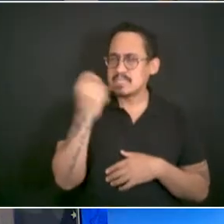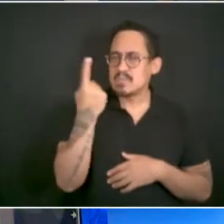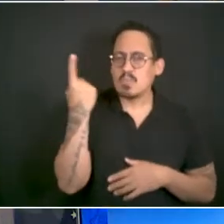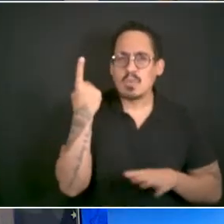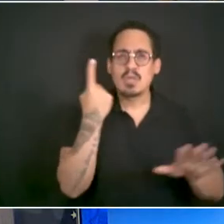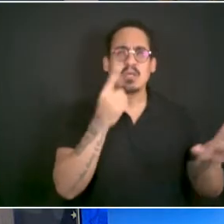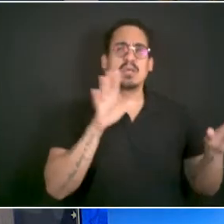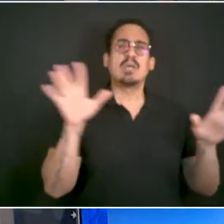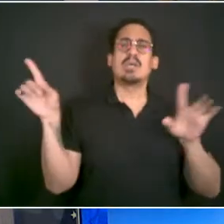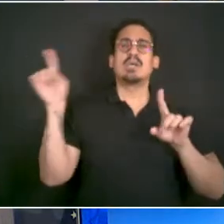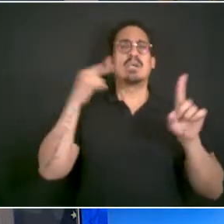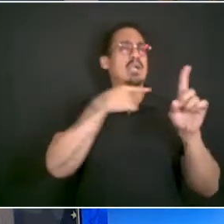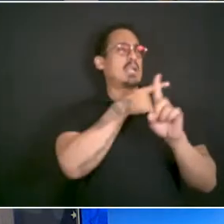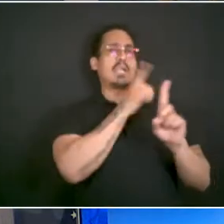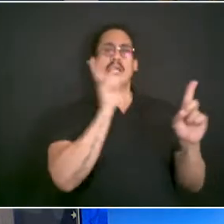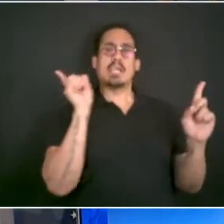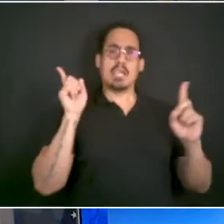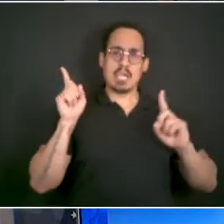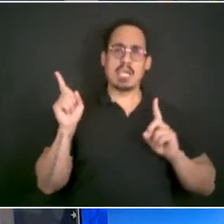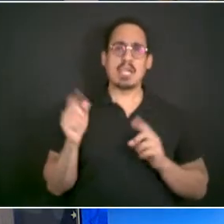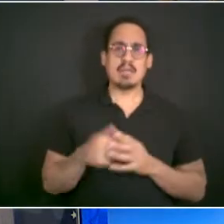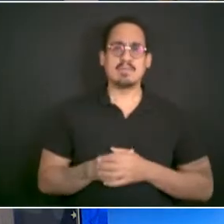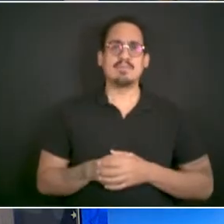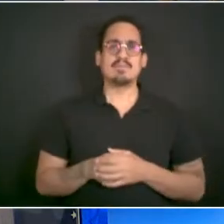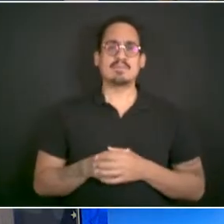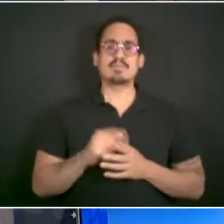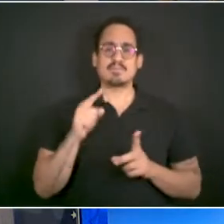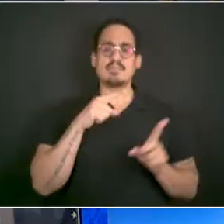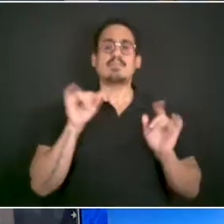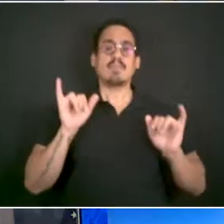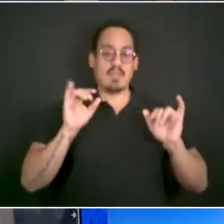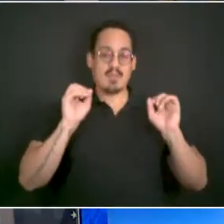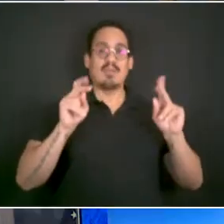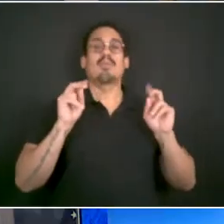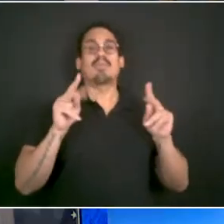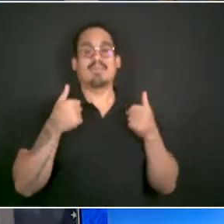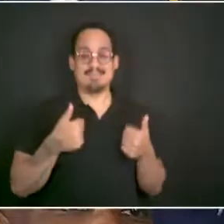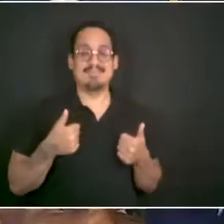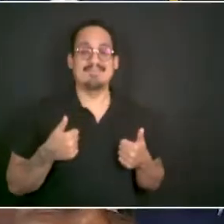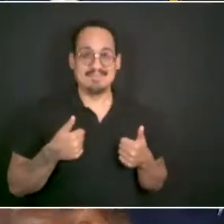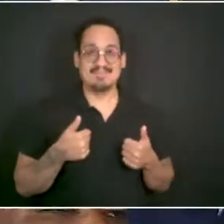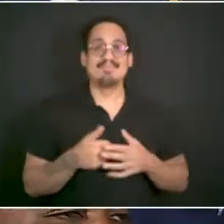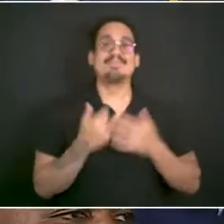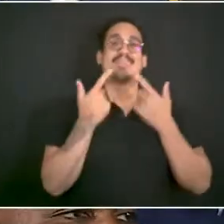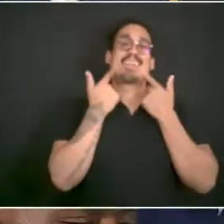Carr. You know. Palladino, Holden, Carr. Okay. Common sense.